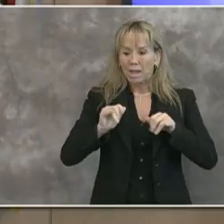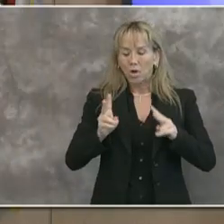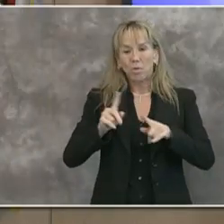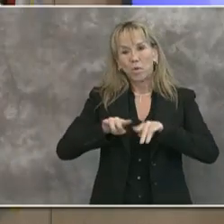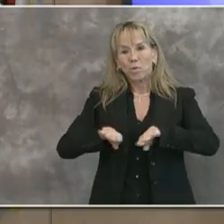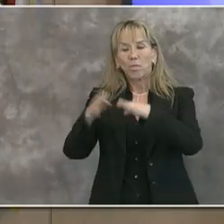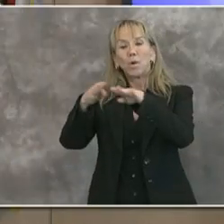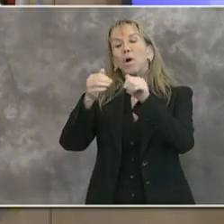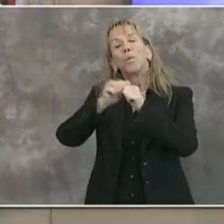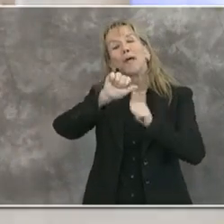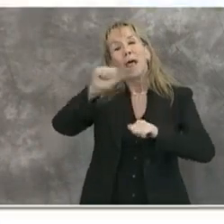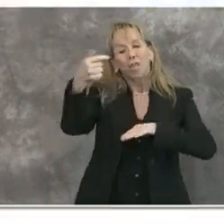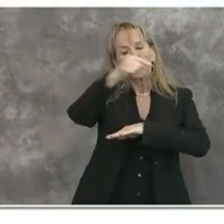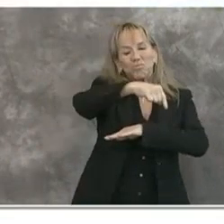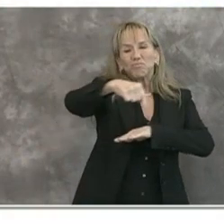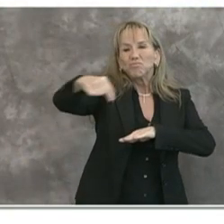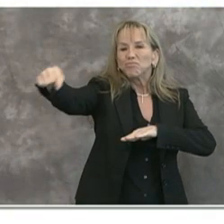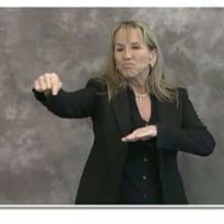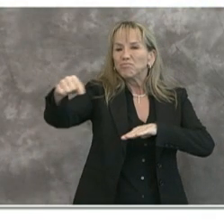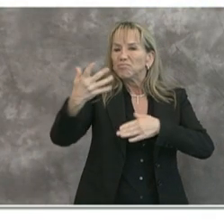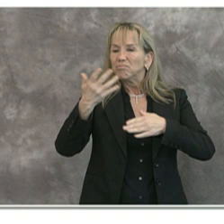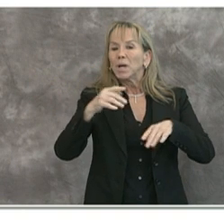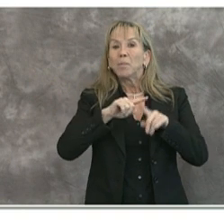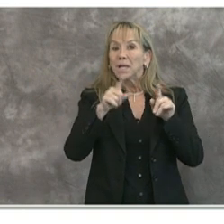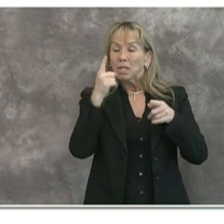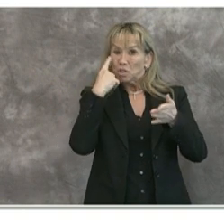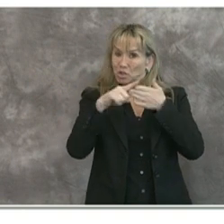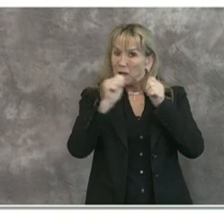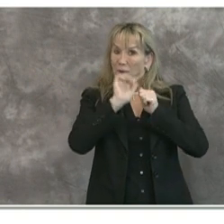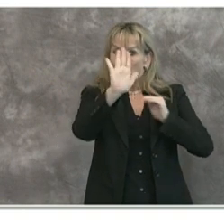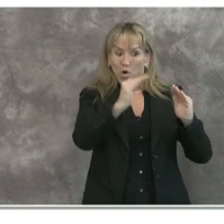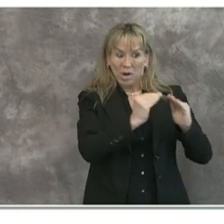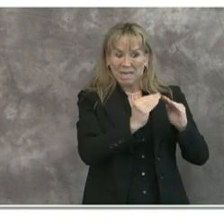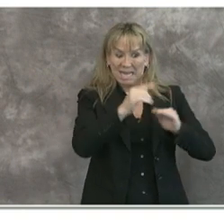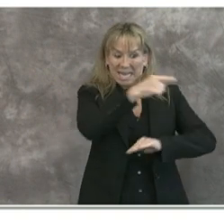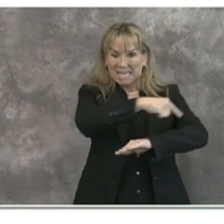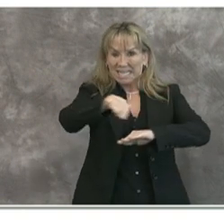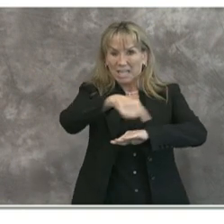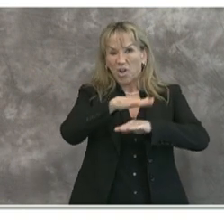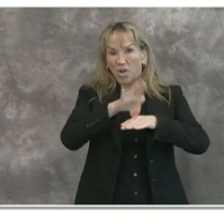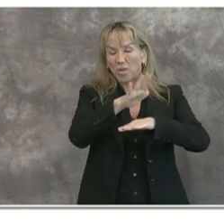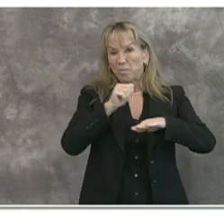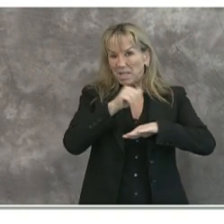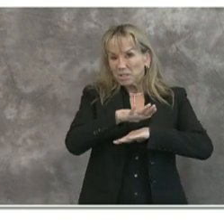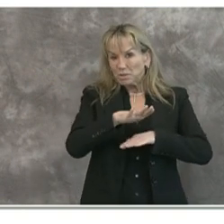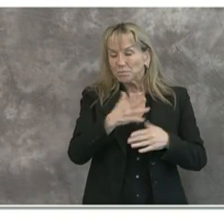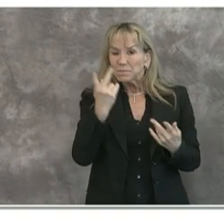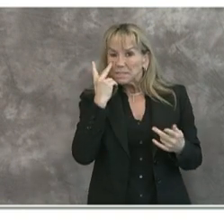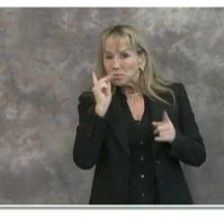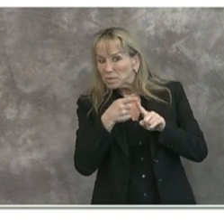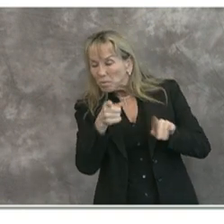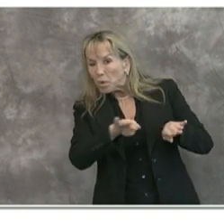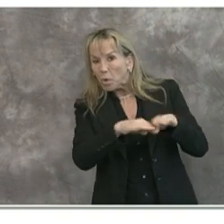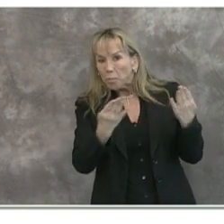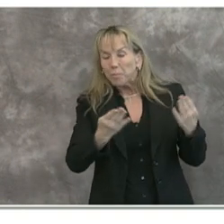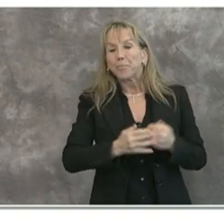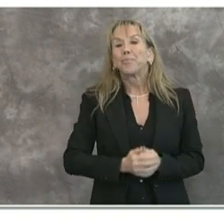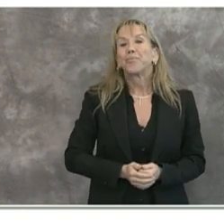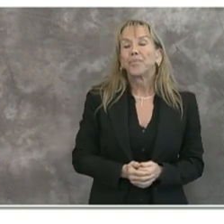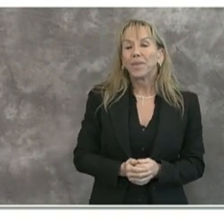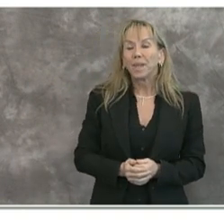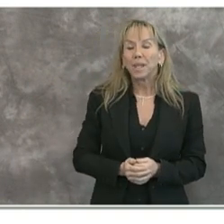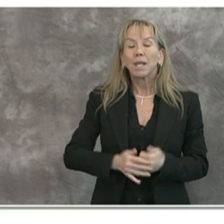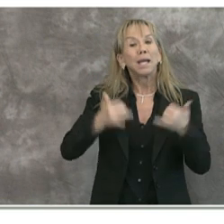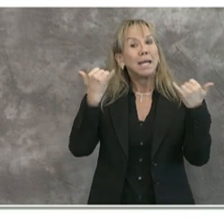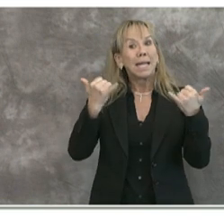our coastal cities, but please check with your jurisdiction on the opening of your particular beach. We're